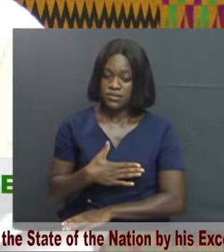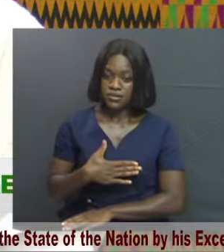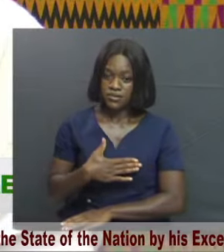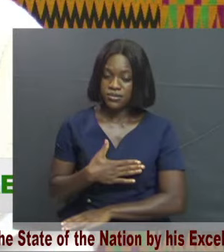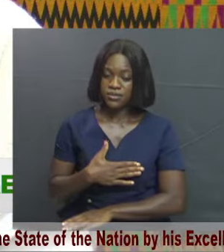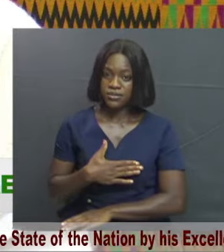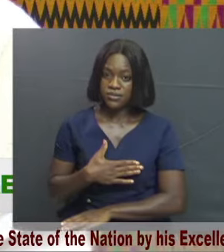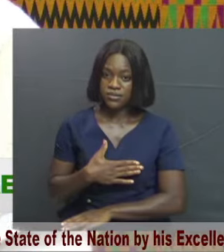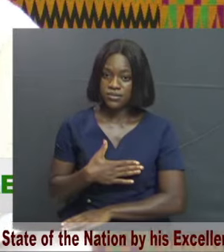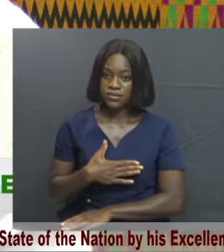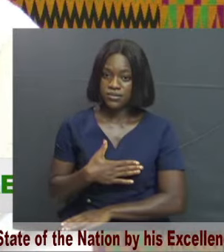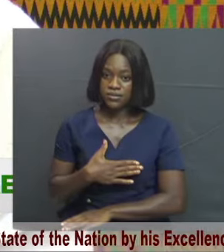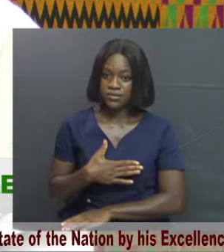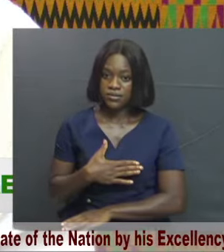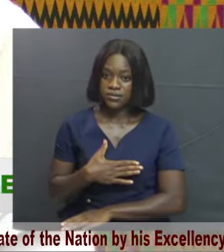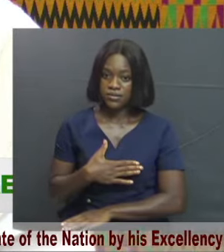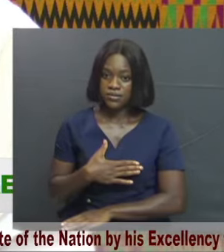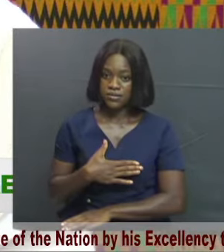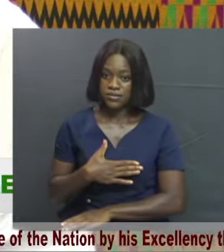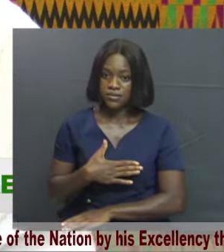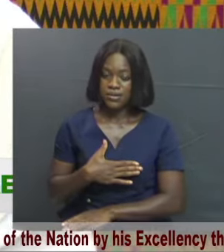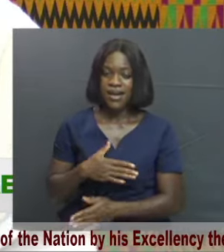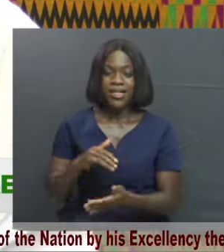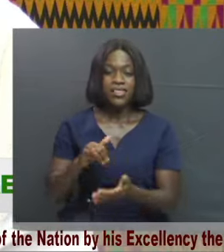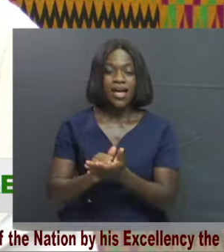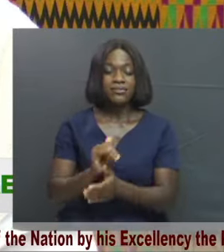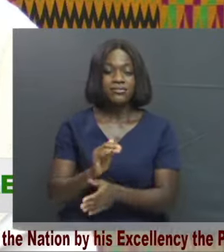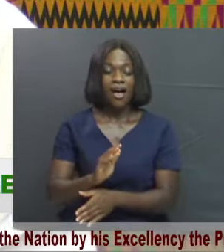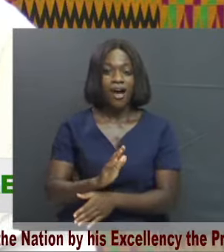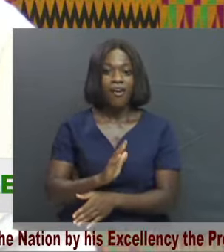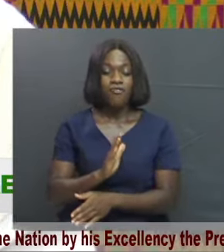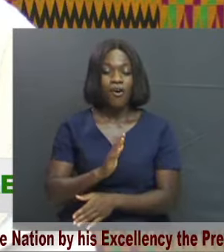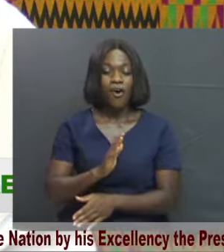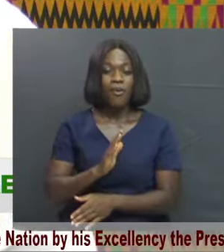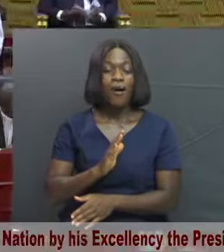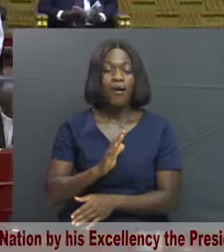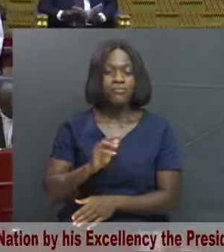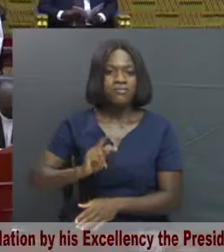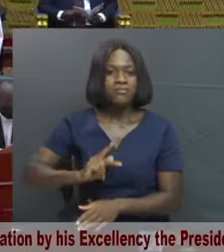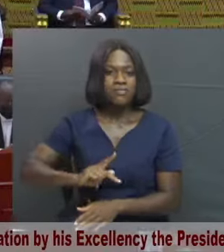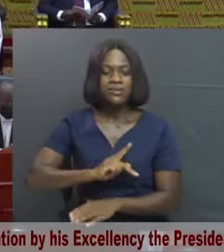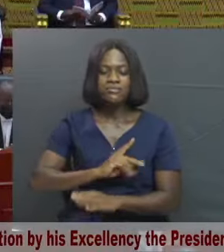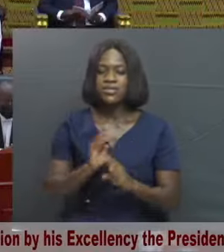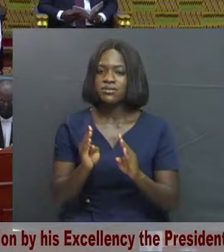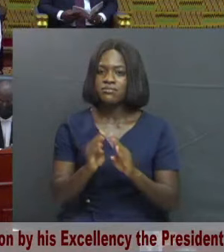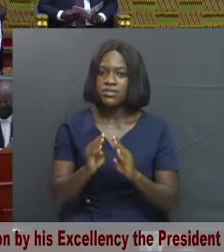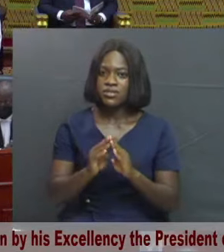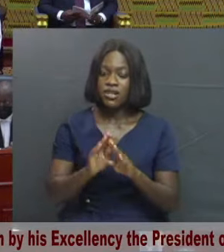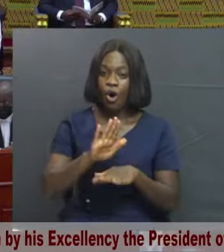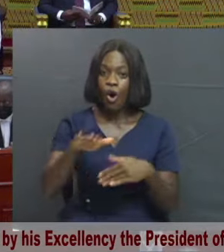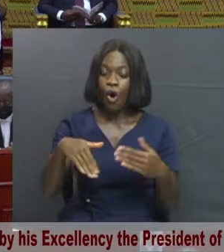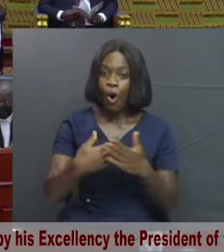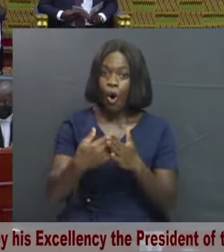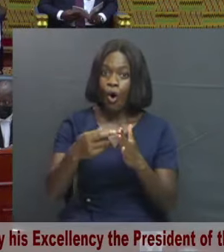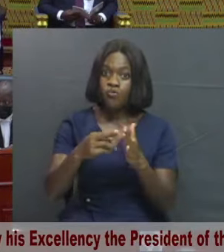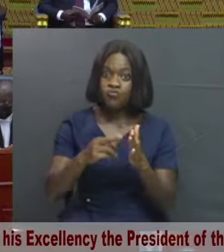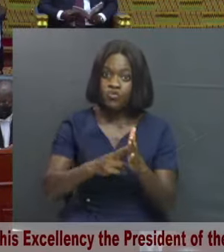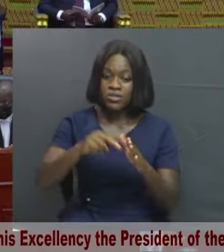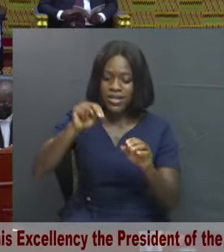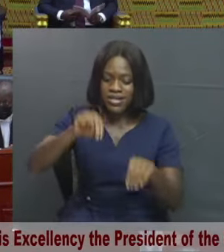please this is the for setting of Parliament and all the rules